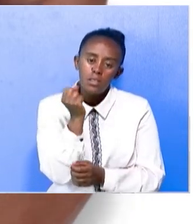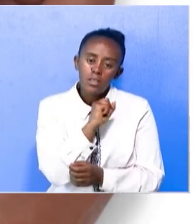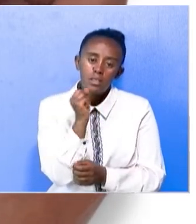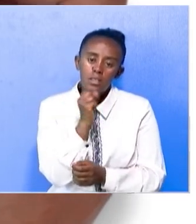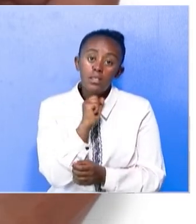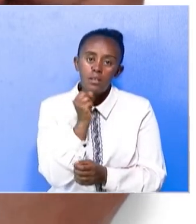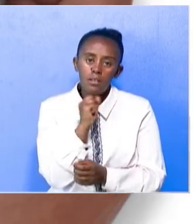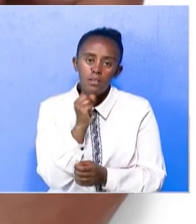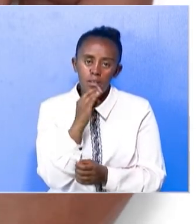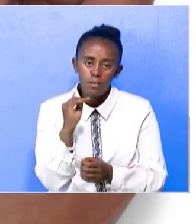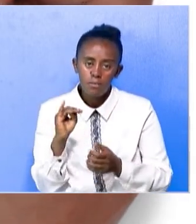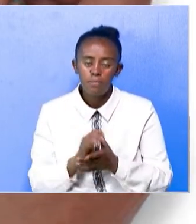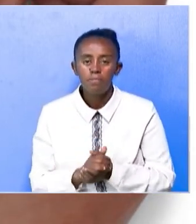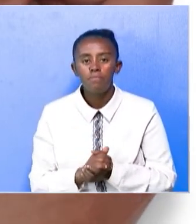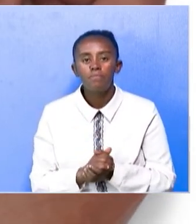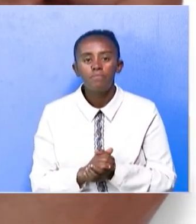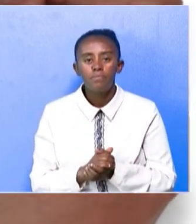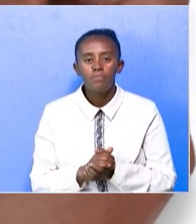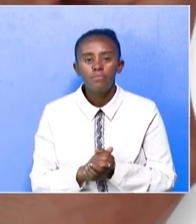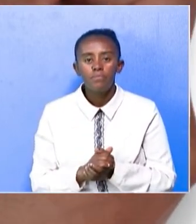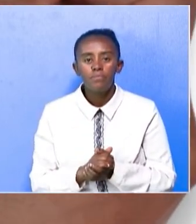She was singing. Yeah.